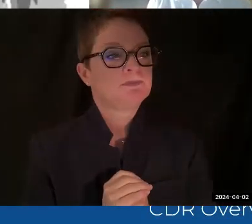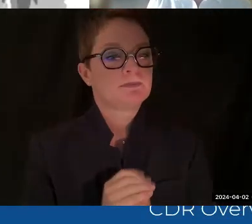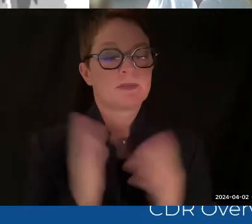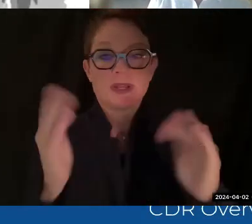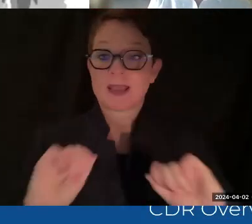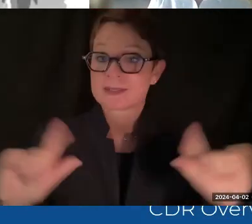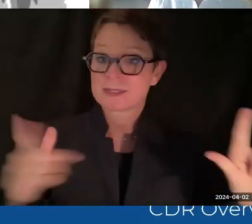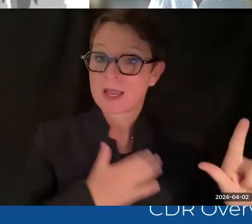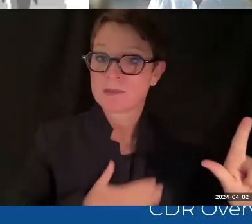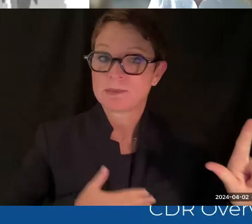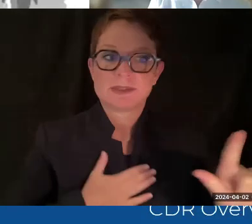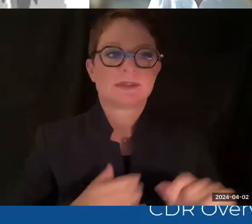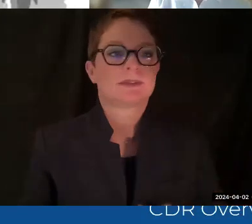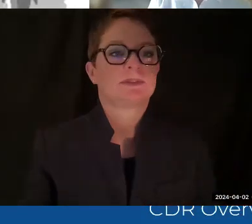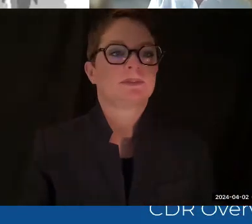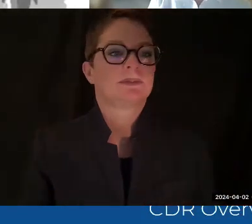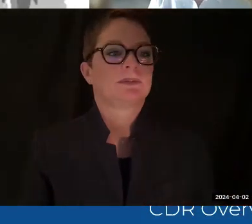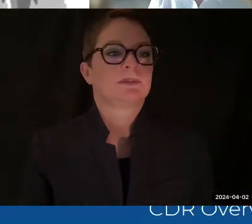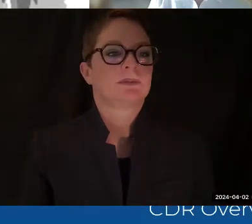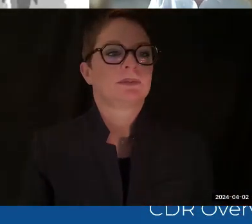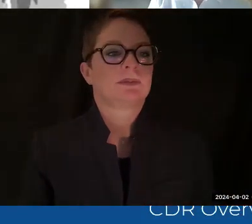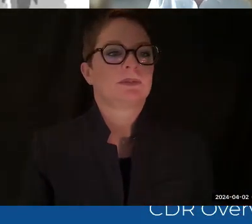Next slide, please.